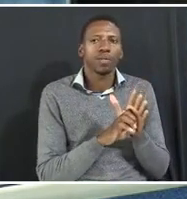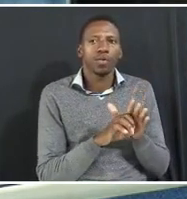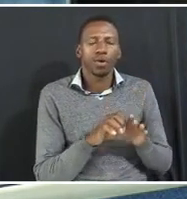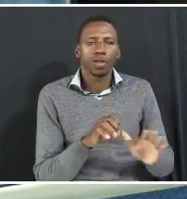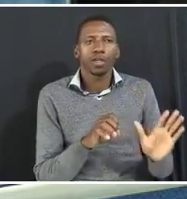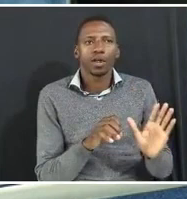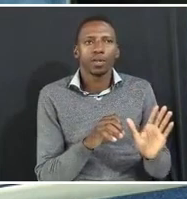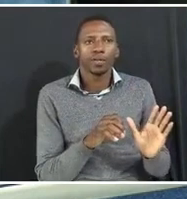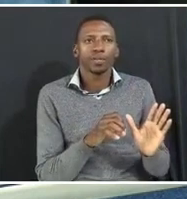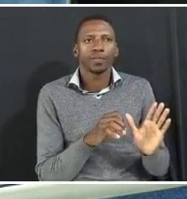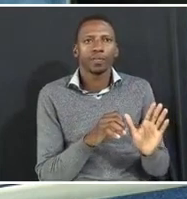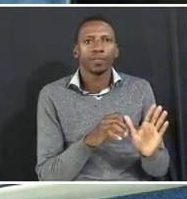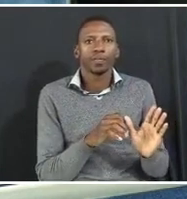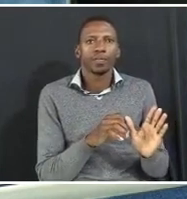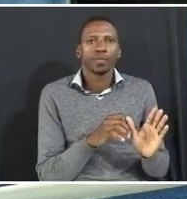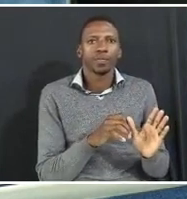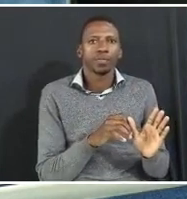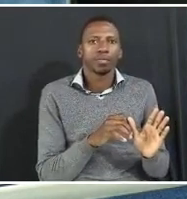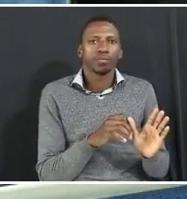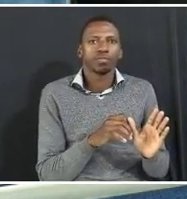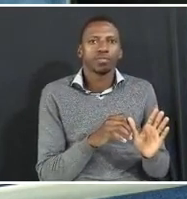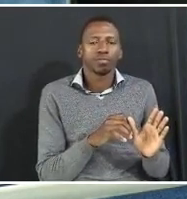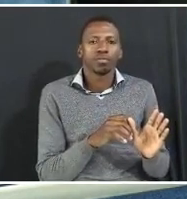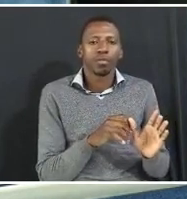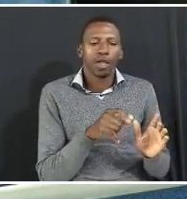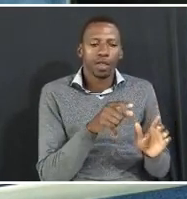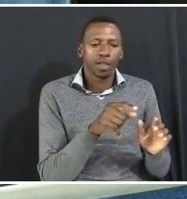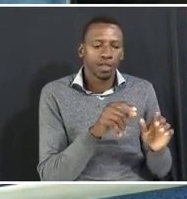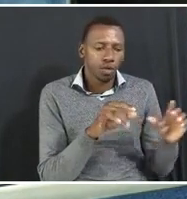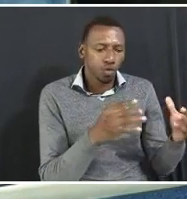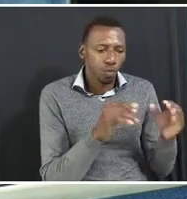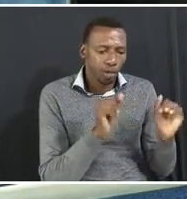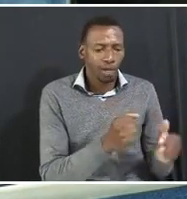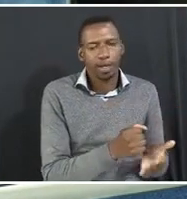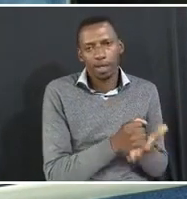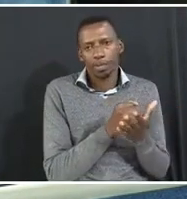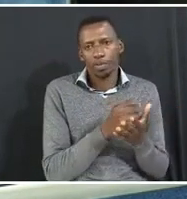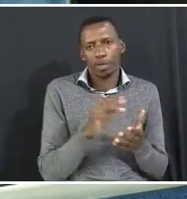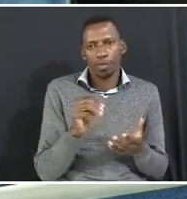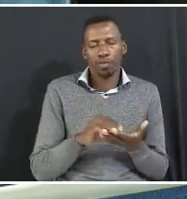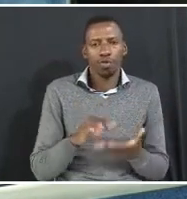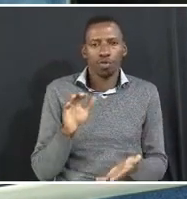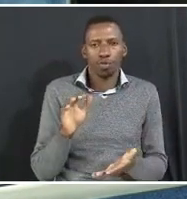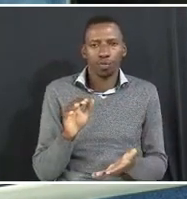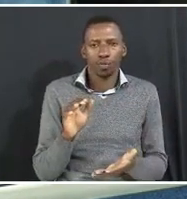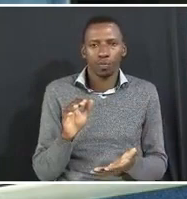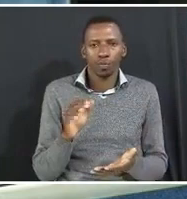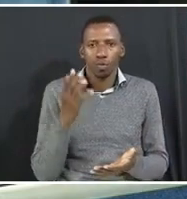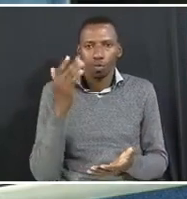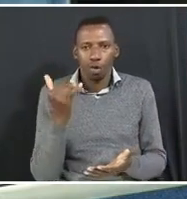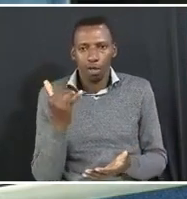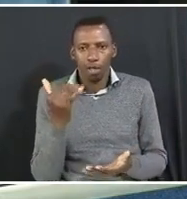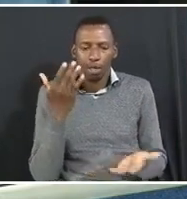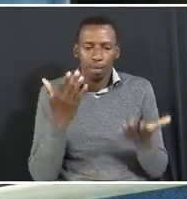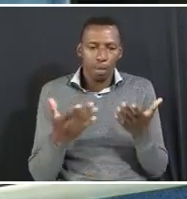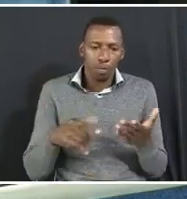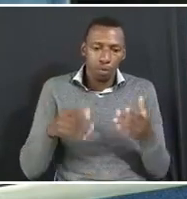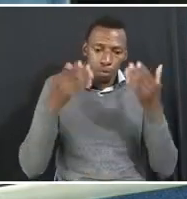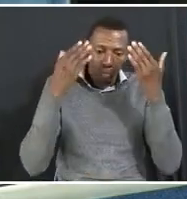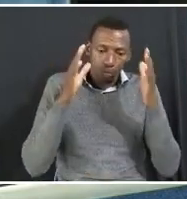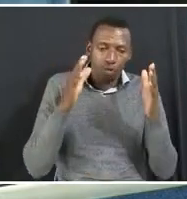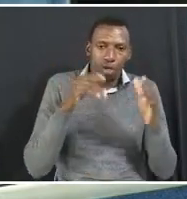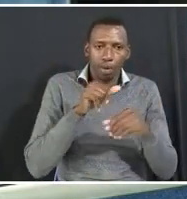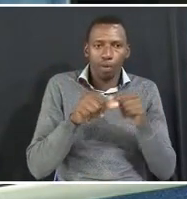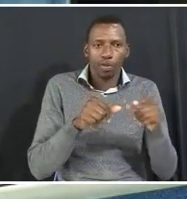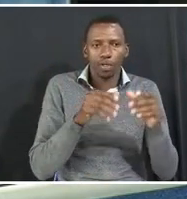a more rigorous vetting agency than, say, the welfare department, because we may not be having knowledge of that particular person. So